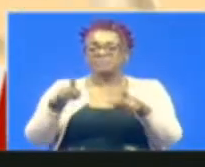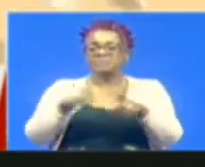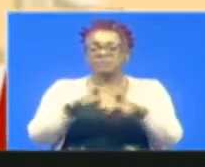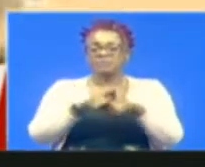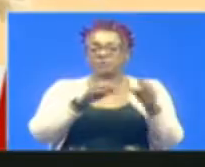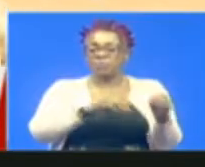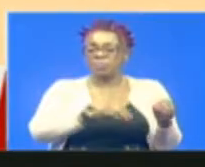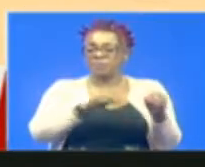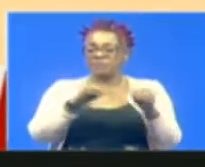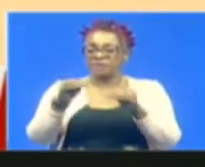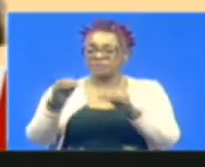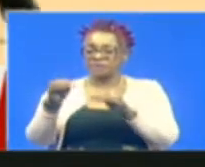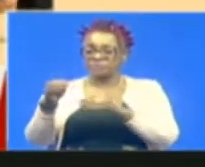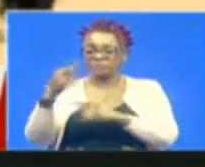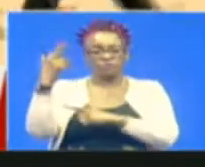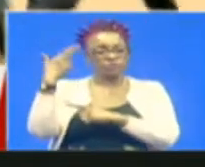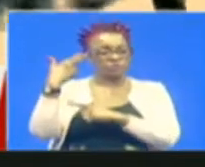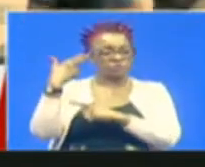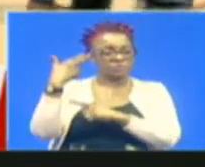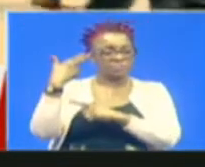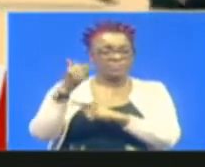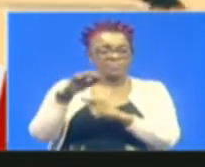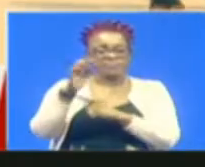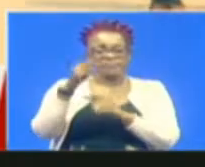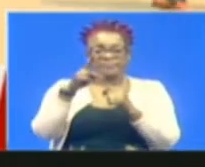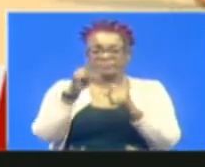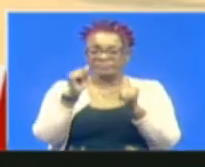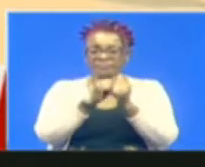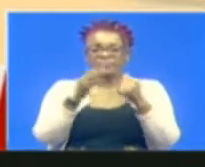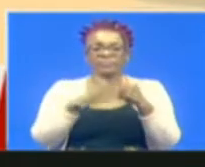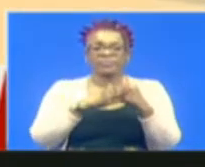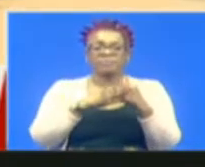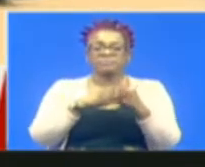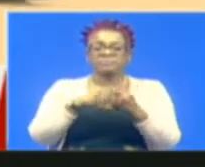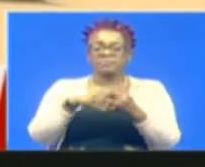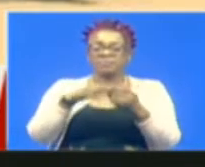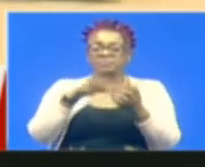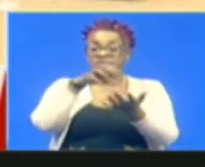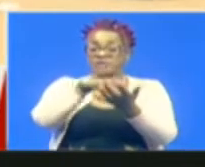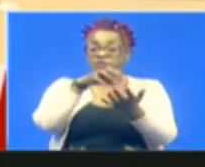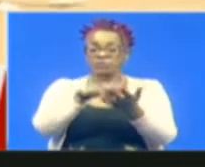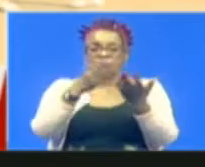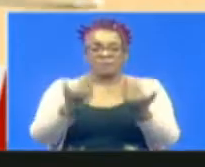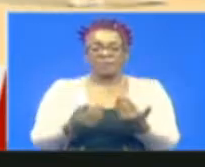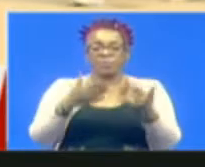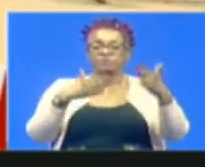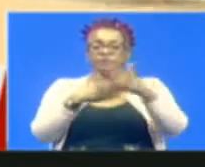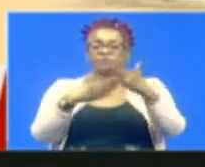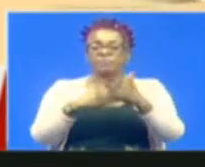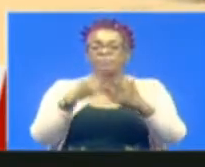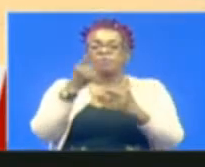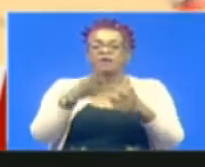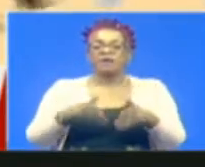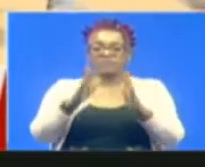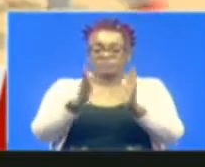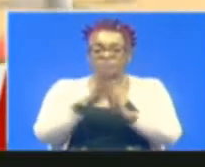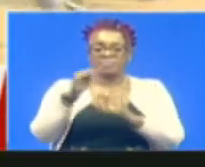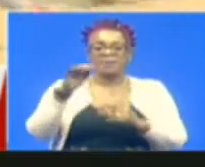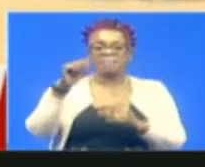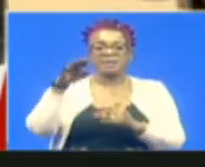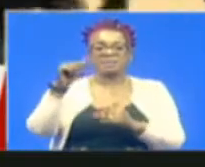gunmen. Fast forward to 2019, the statue of the national hero now sits on the junction of Moy Avenue and Mamangena